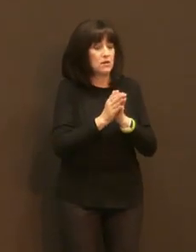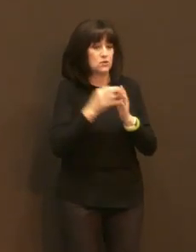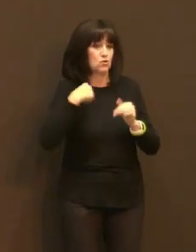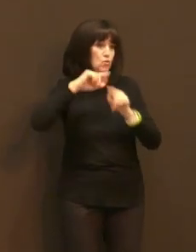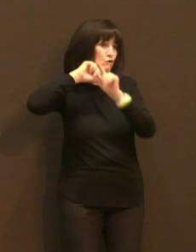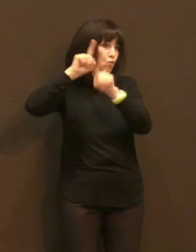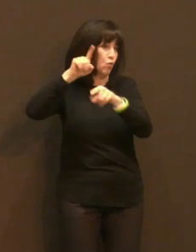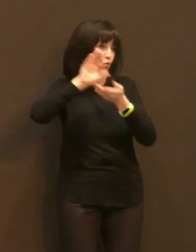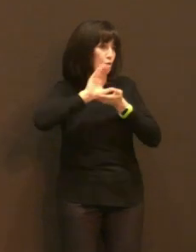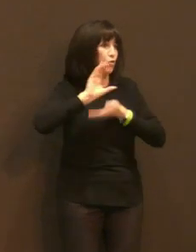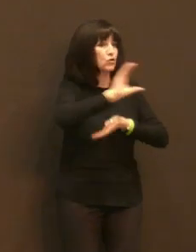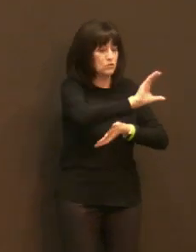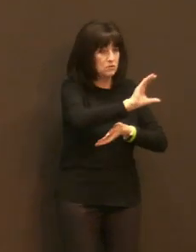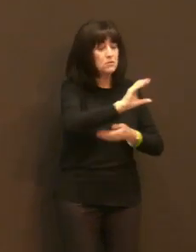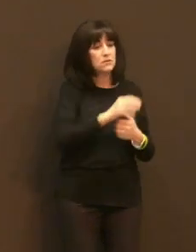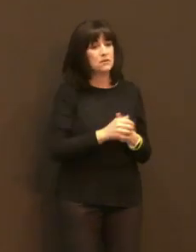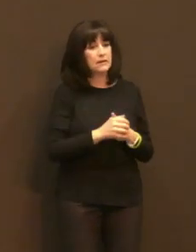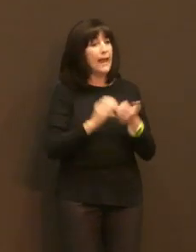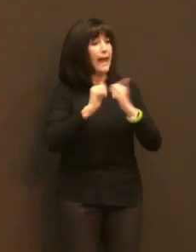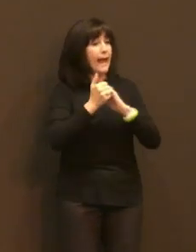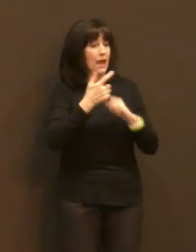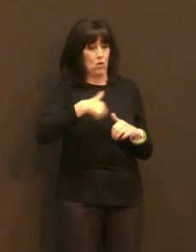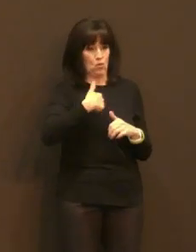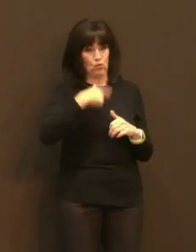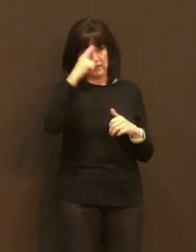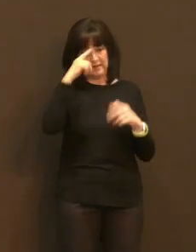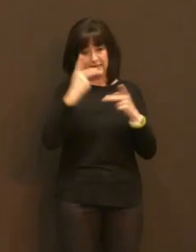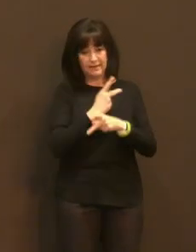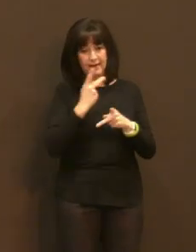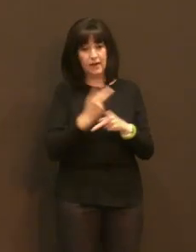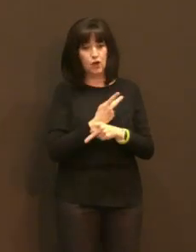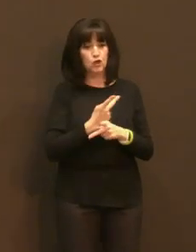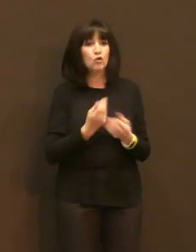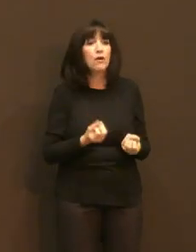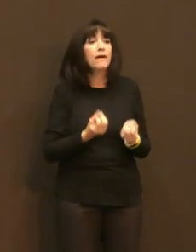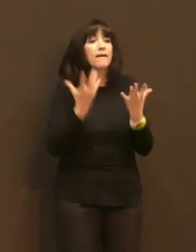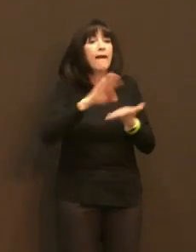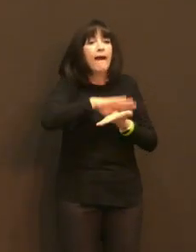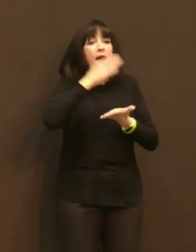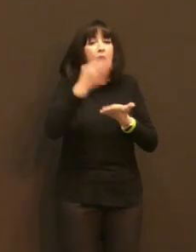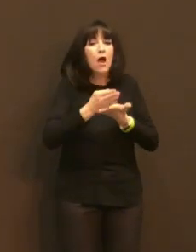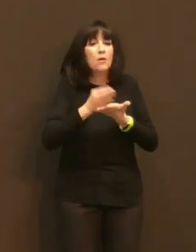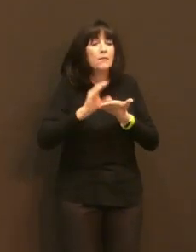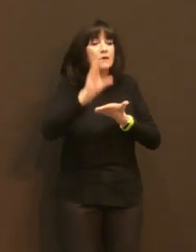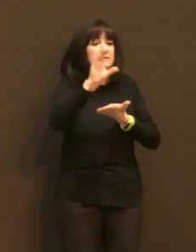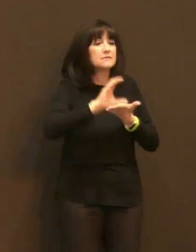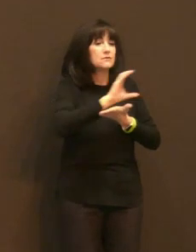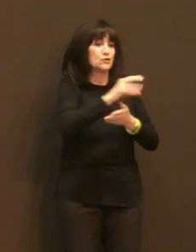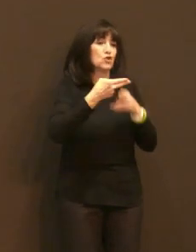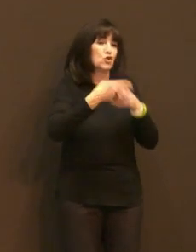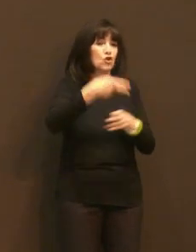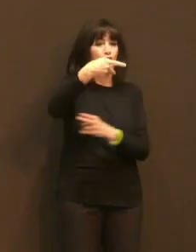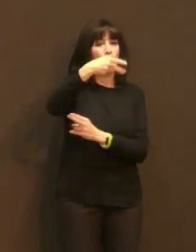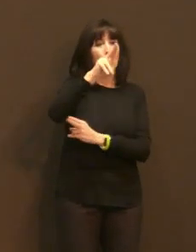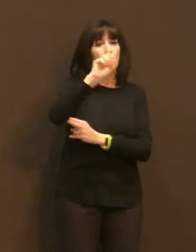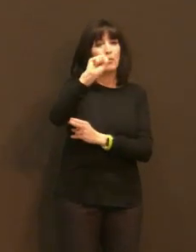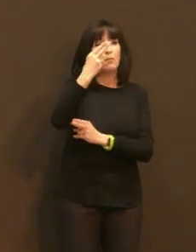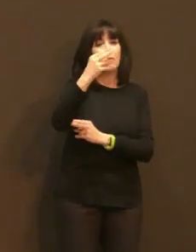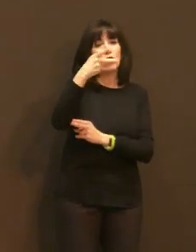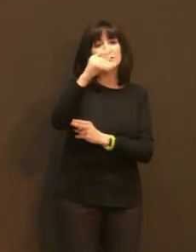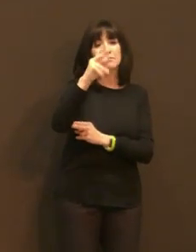have a way that we calculate what the needs should be, and we have different, we call them push packs, but we push out to